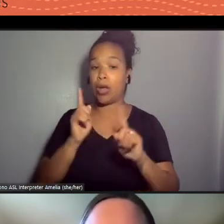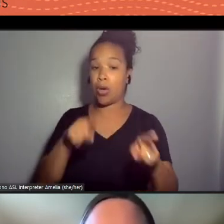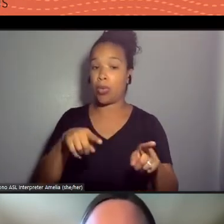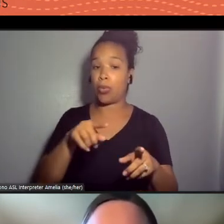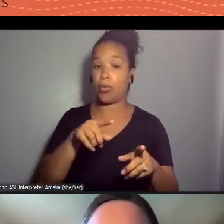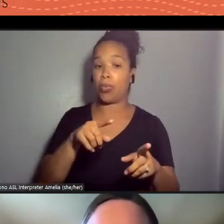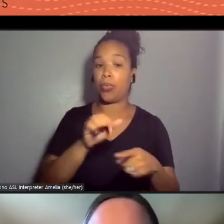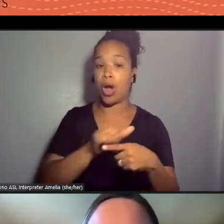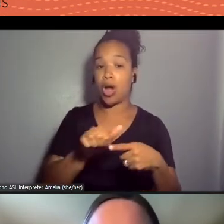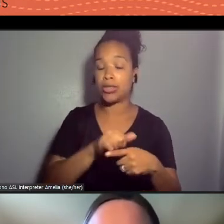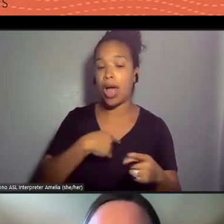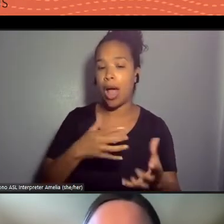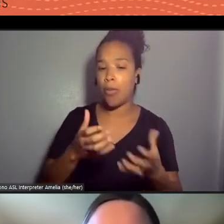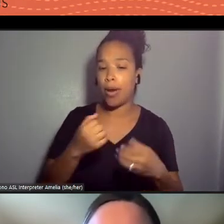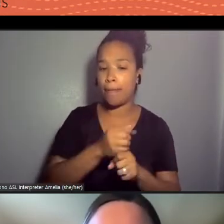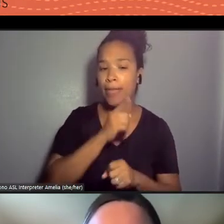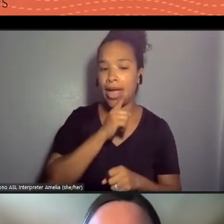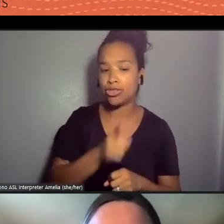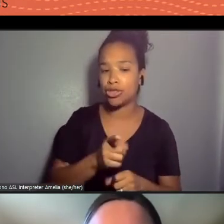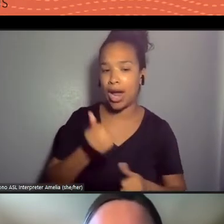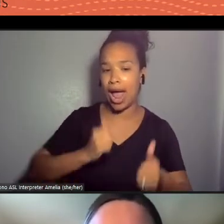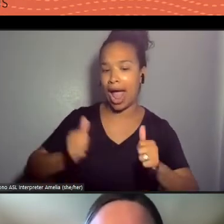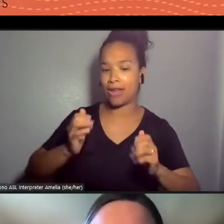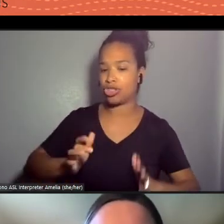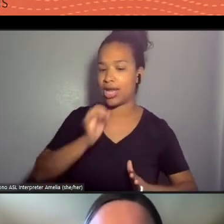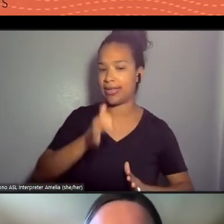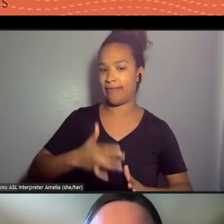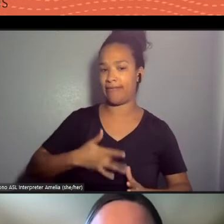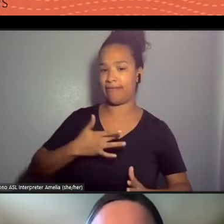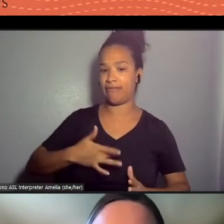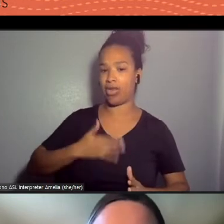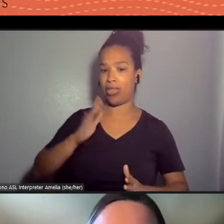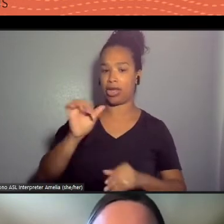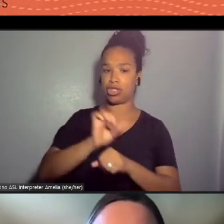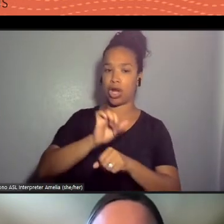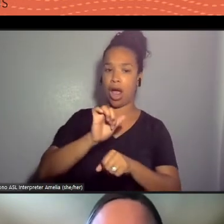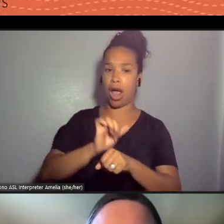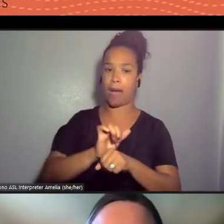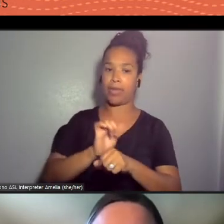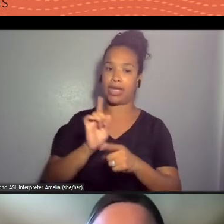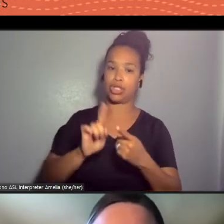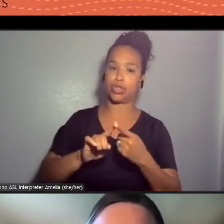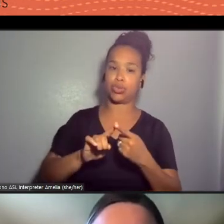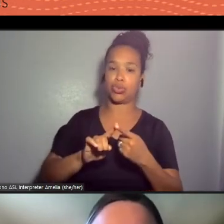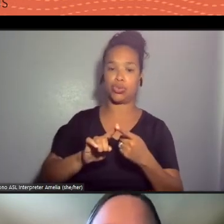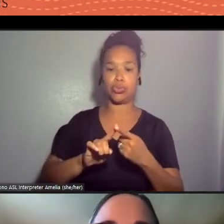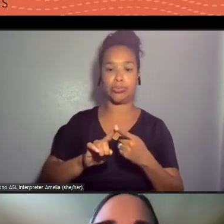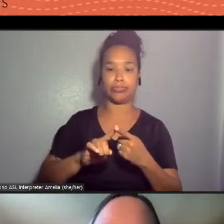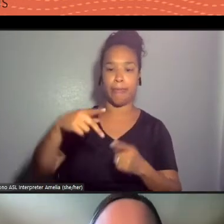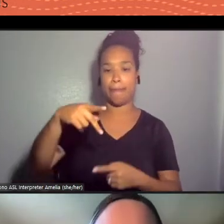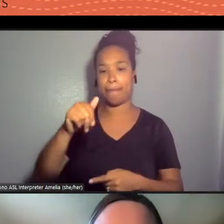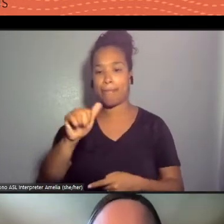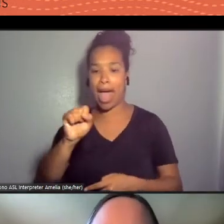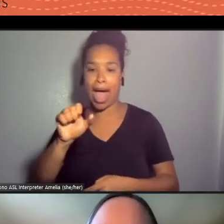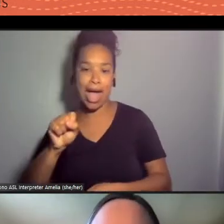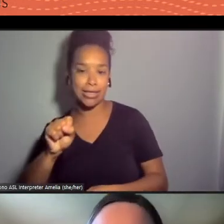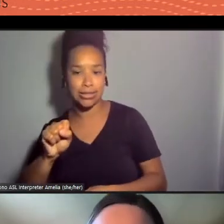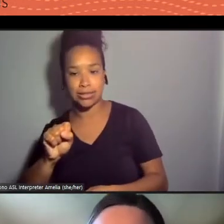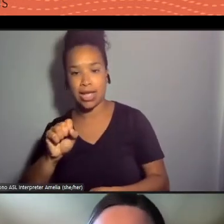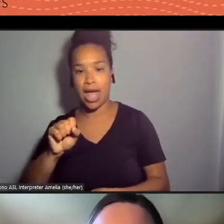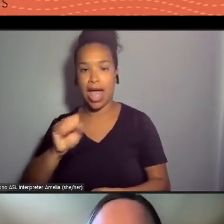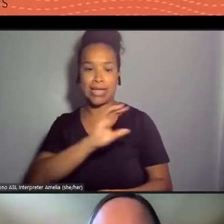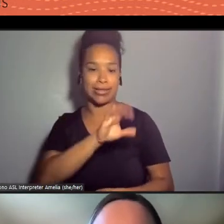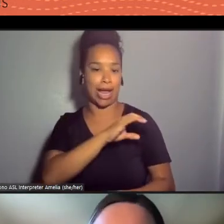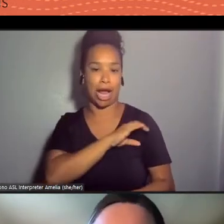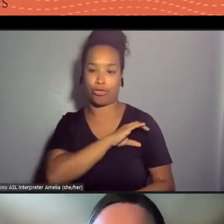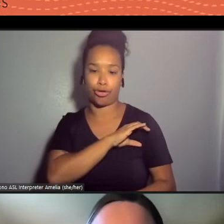actor does not feel like their job is to pass as Richard III. I don't care about that.